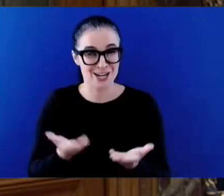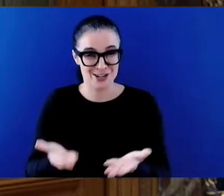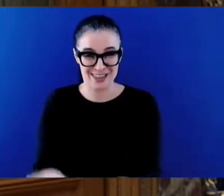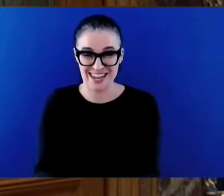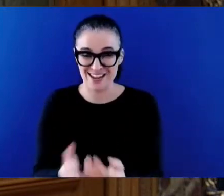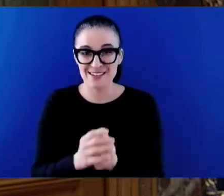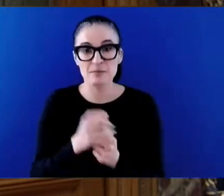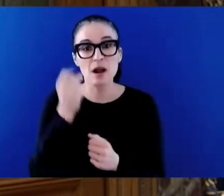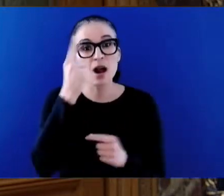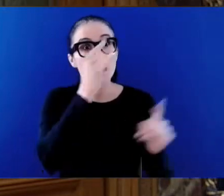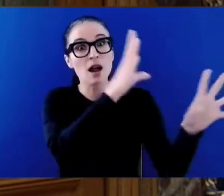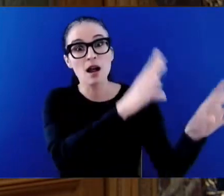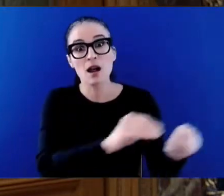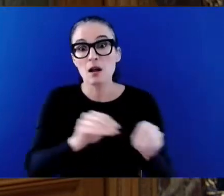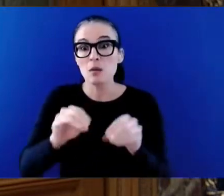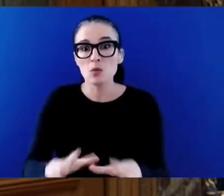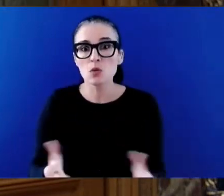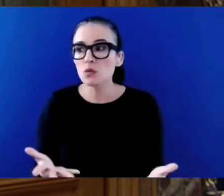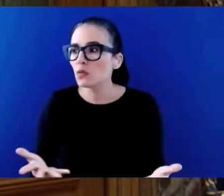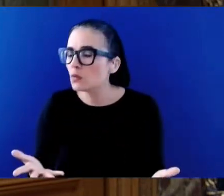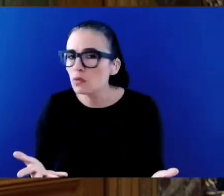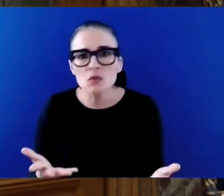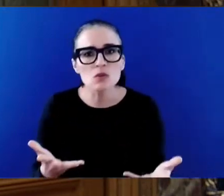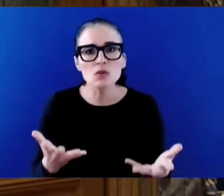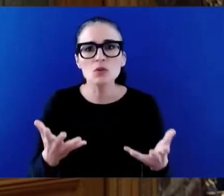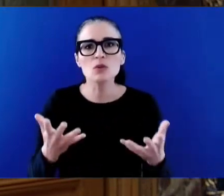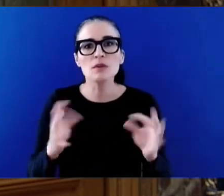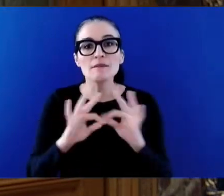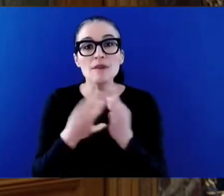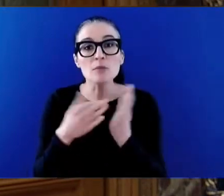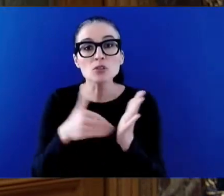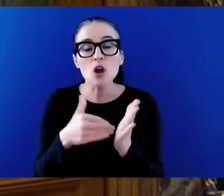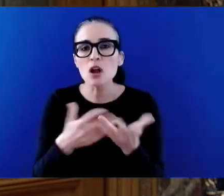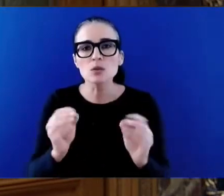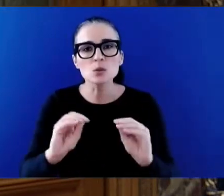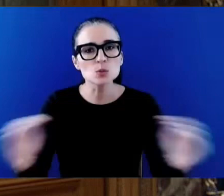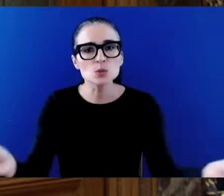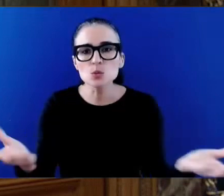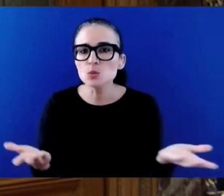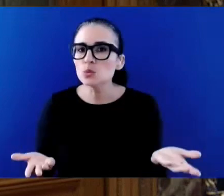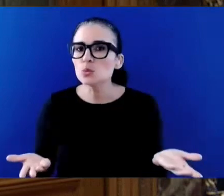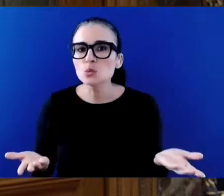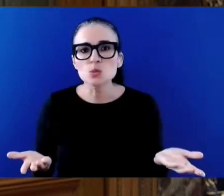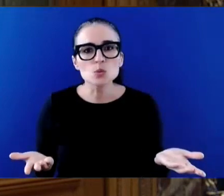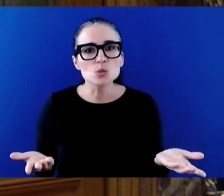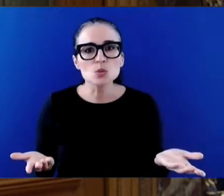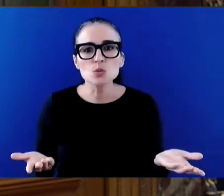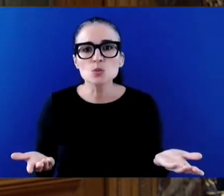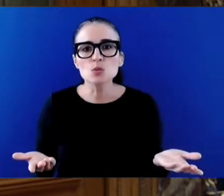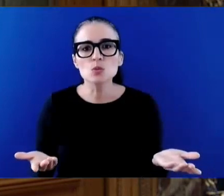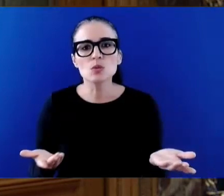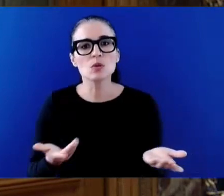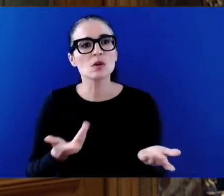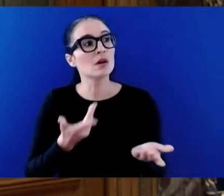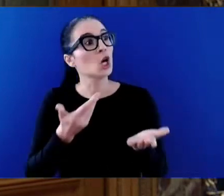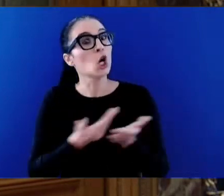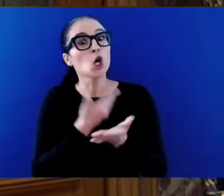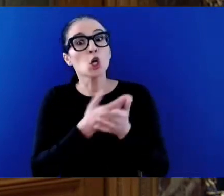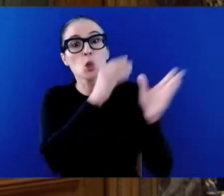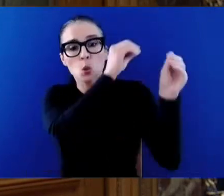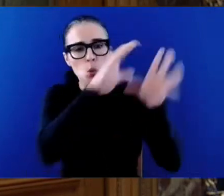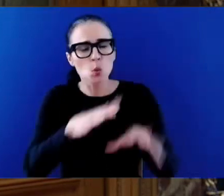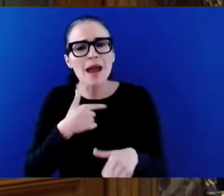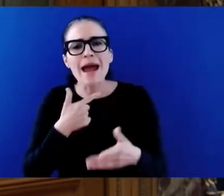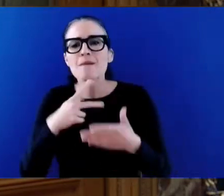that exists on the Saanich Peninsula, there's no program to match newcomers with primary health care. Their health care needs add pressure